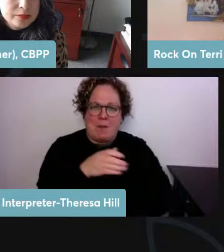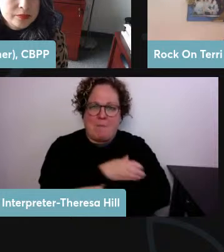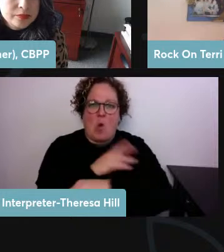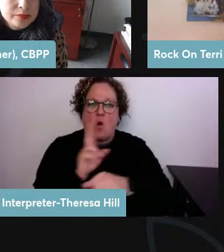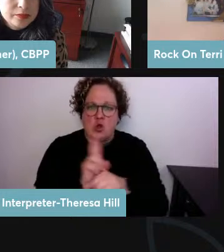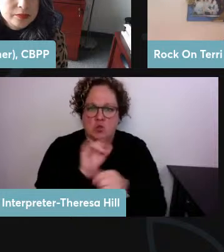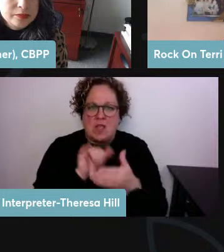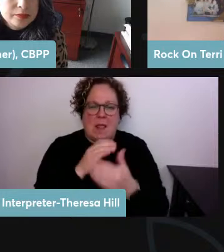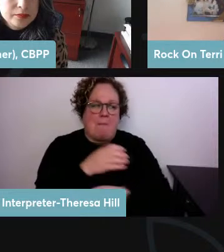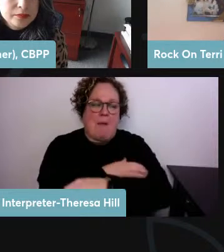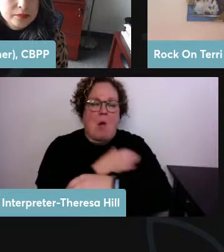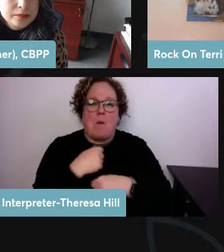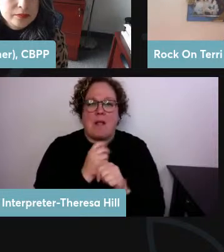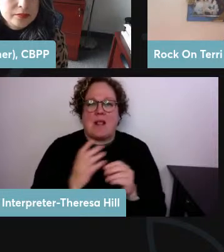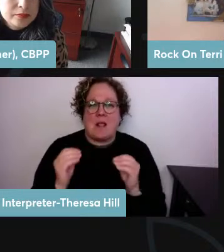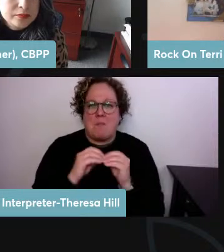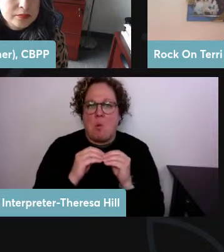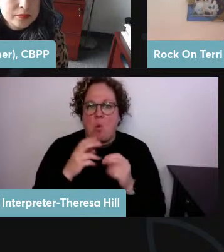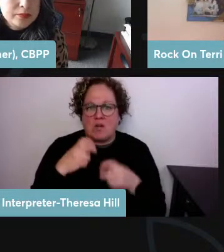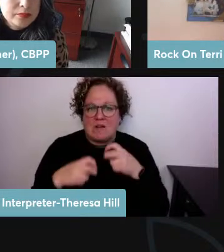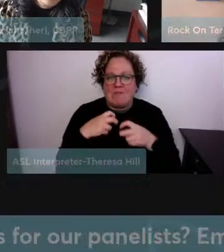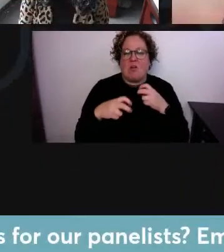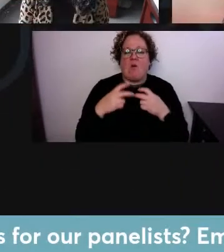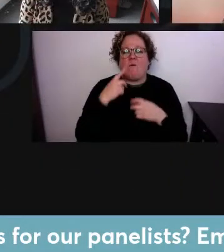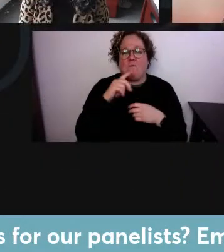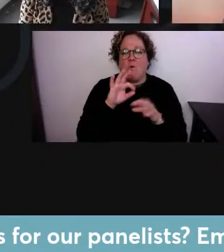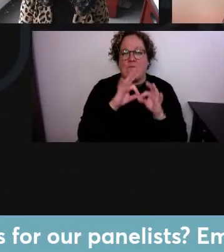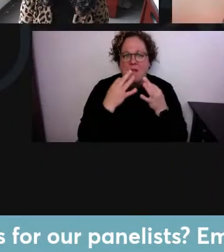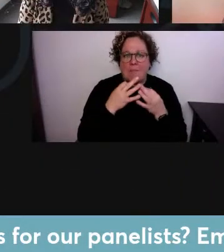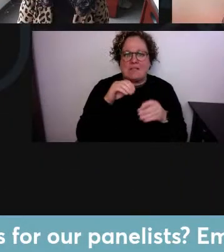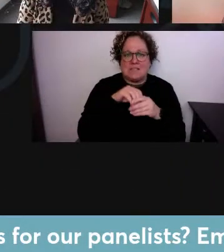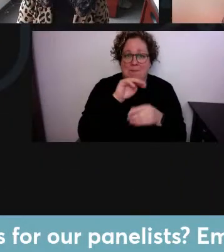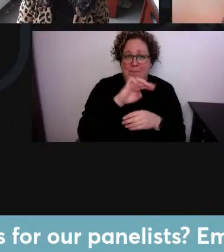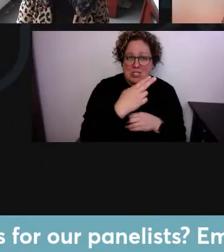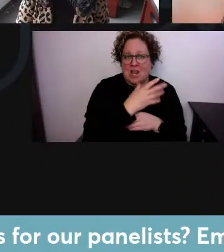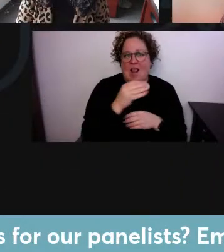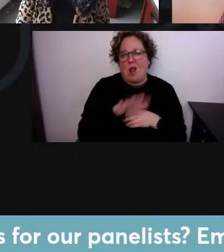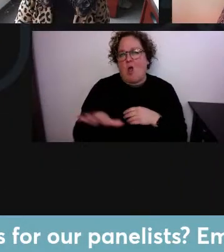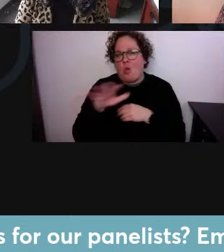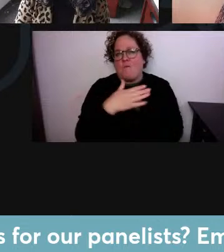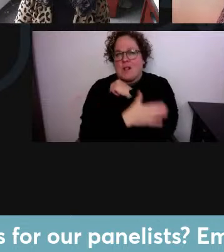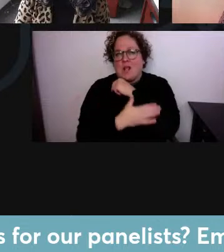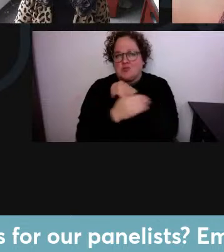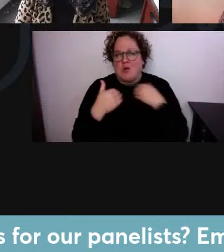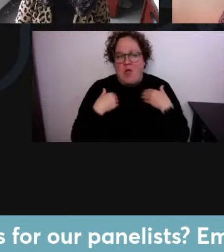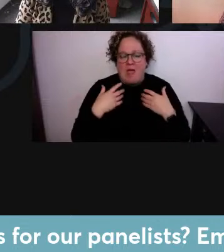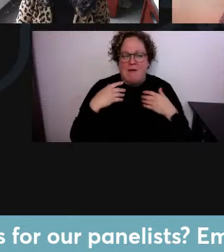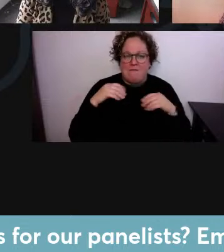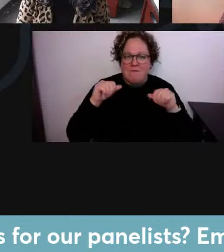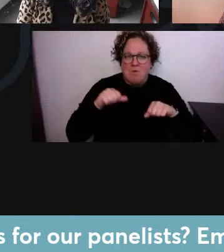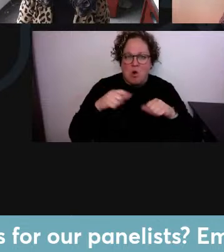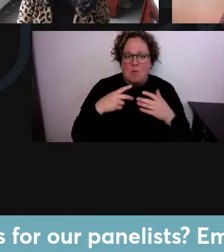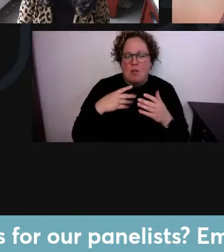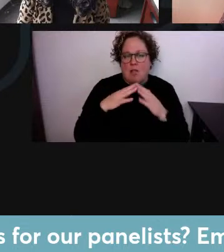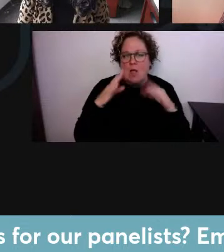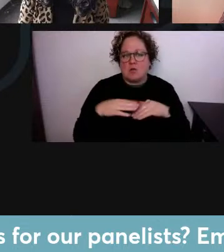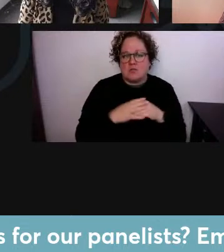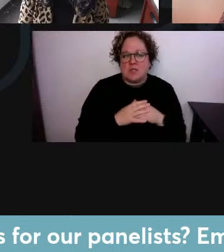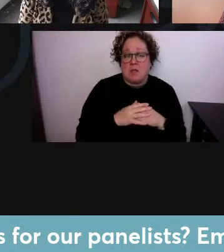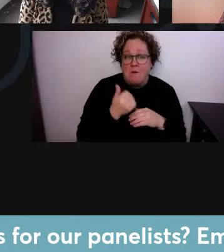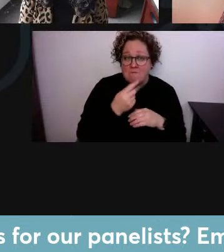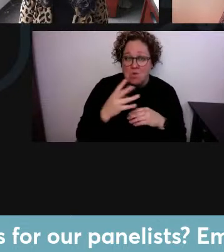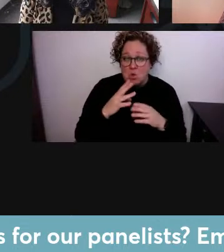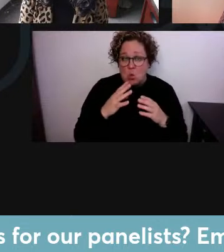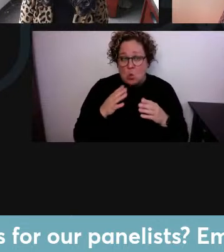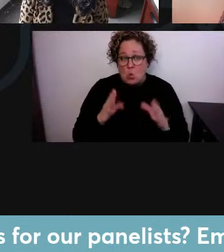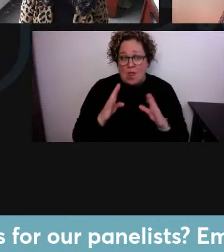difficult for Michigan and families across the U.S. to have affordable housing. And so now one of the few ways that families can get affordable or near